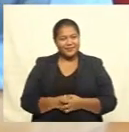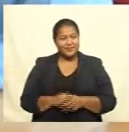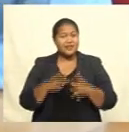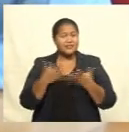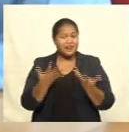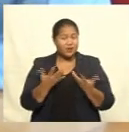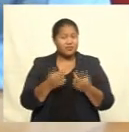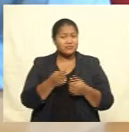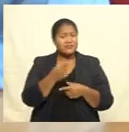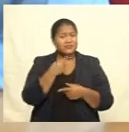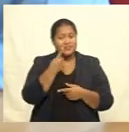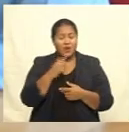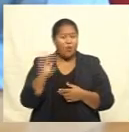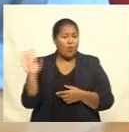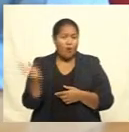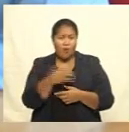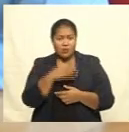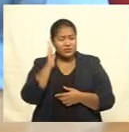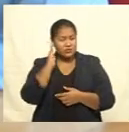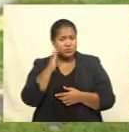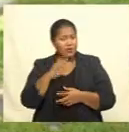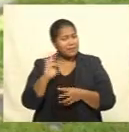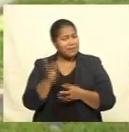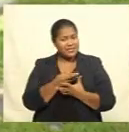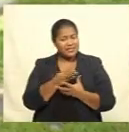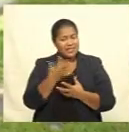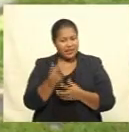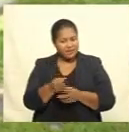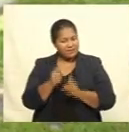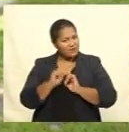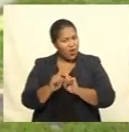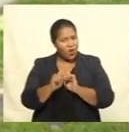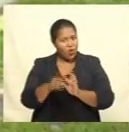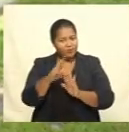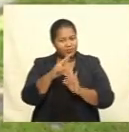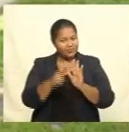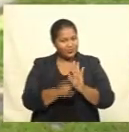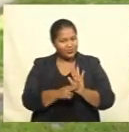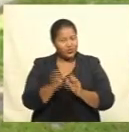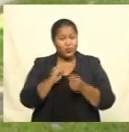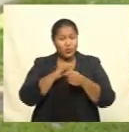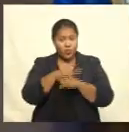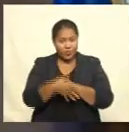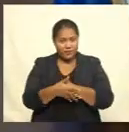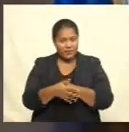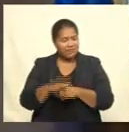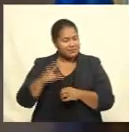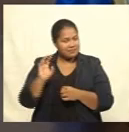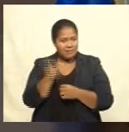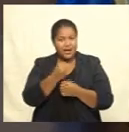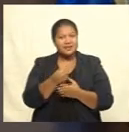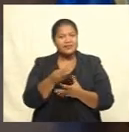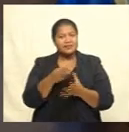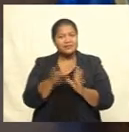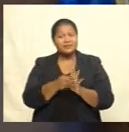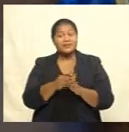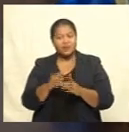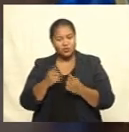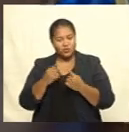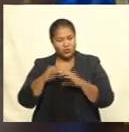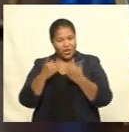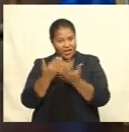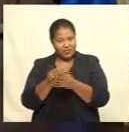all tertiary institutions must have COVID-19 safe plans, which should now be activated in line with government